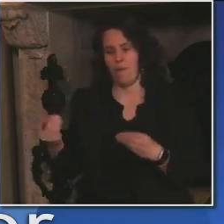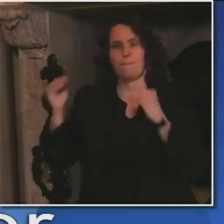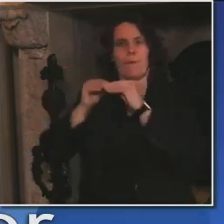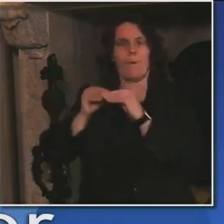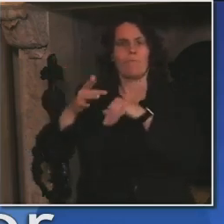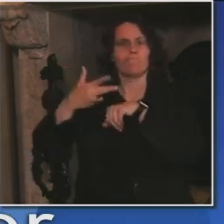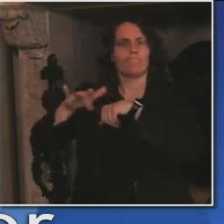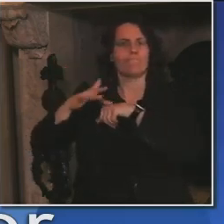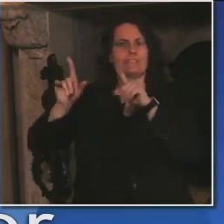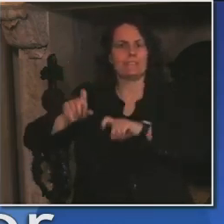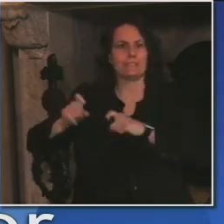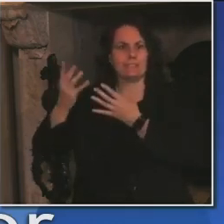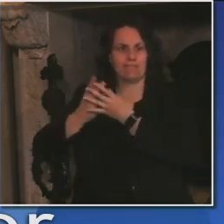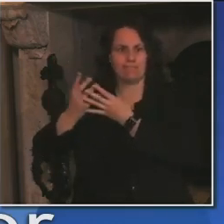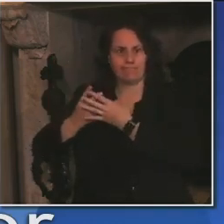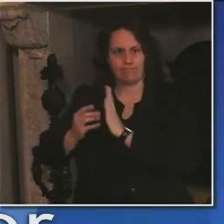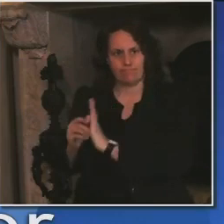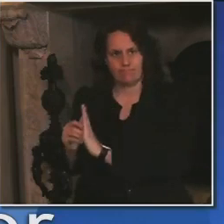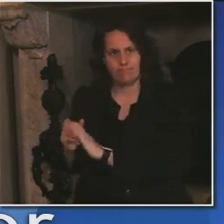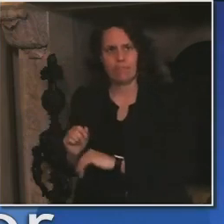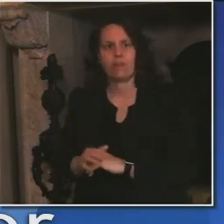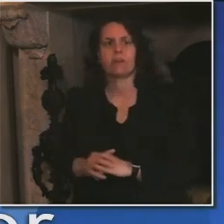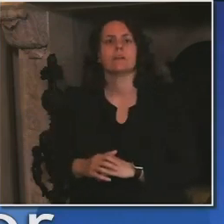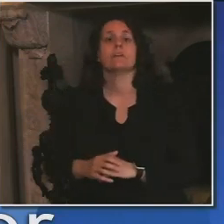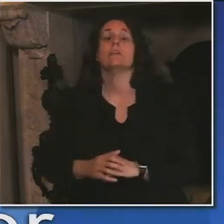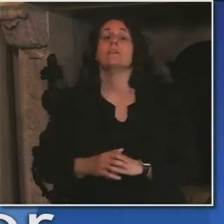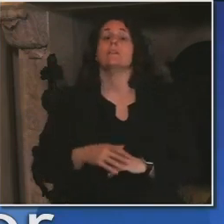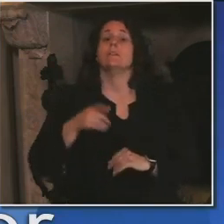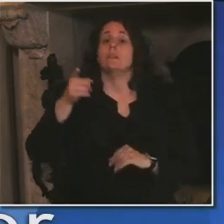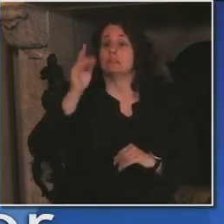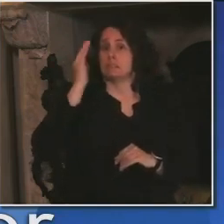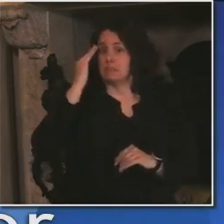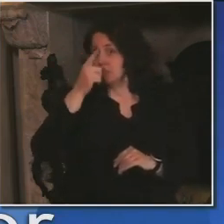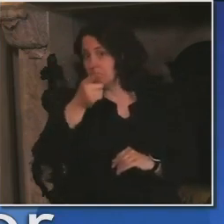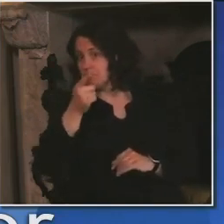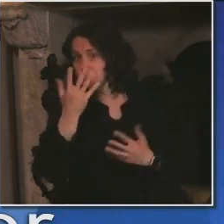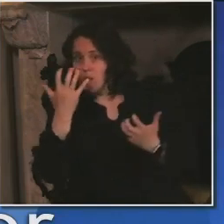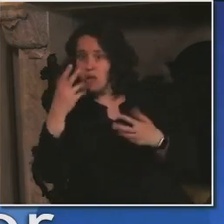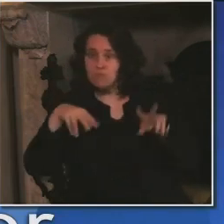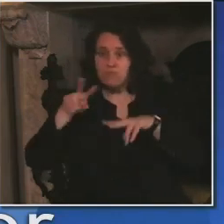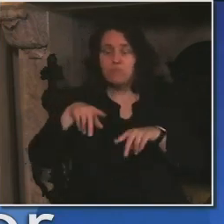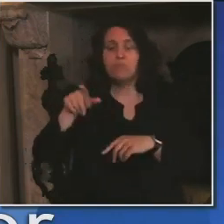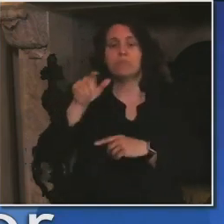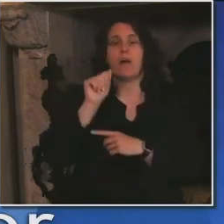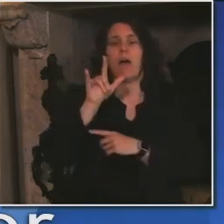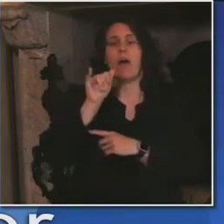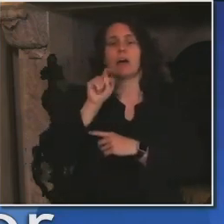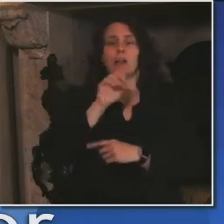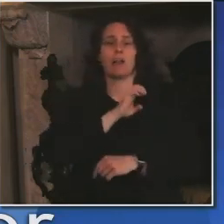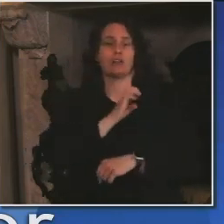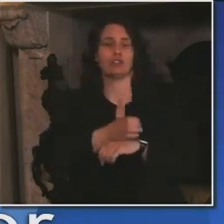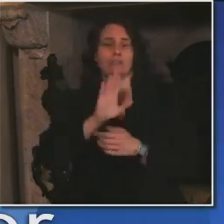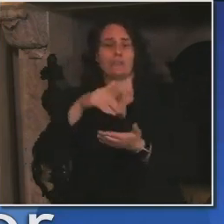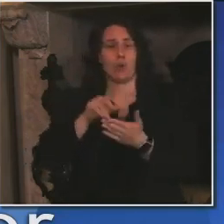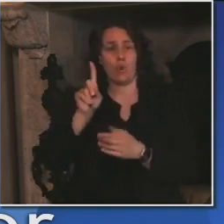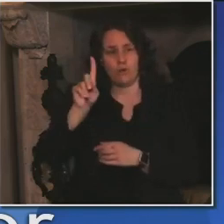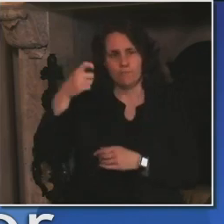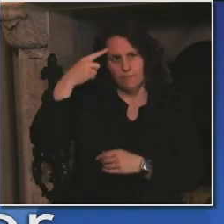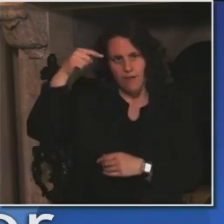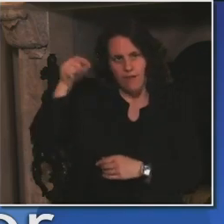of using the Alliant Energy Center for testing. So what's the timeline for meeting the goal for testing capacity and